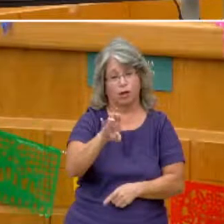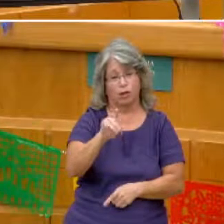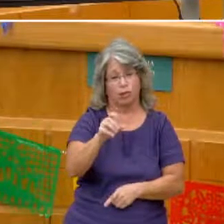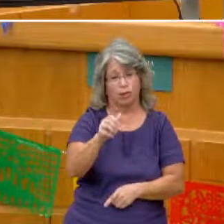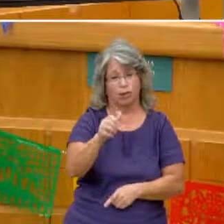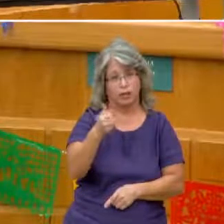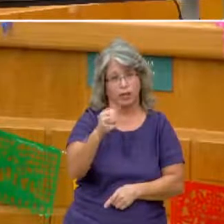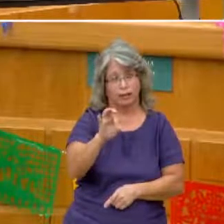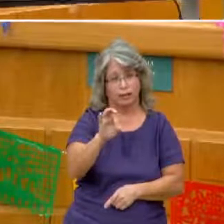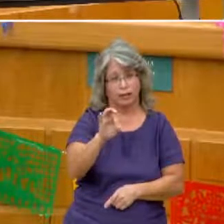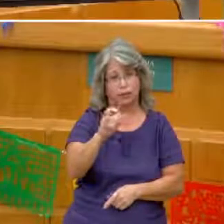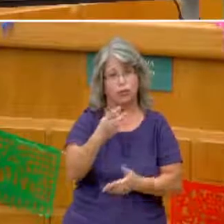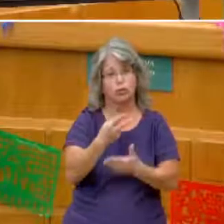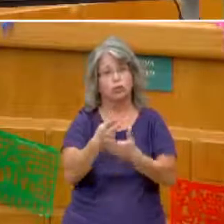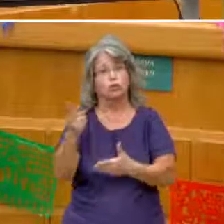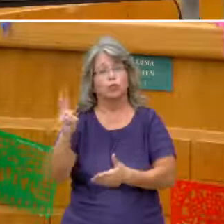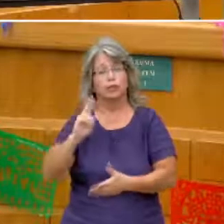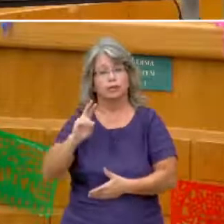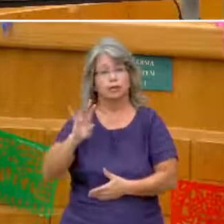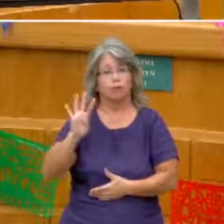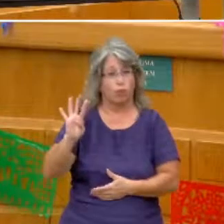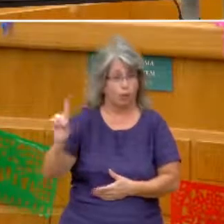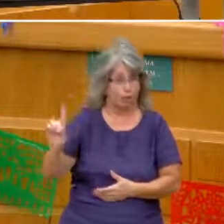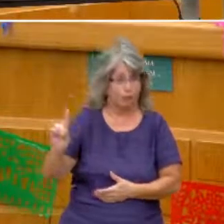we had 41.